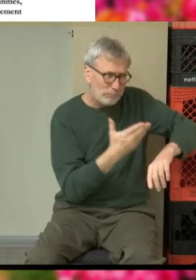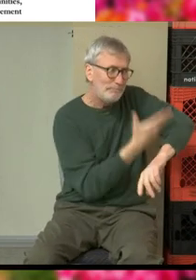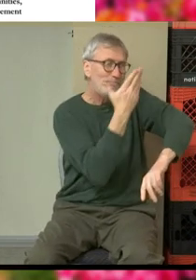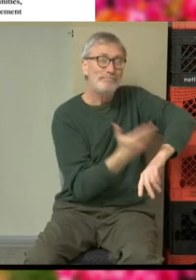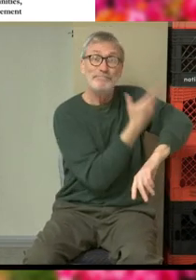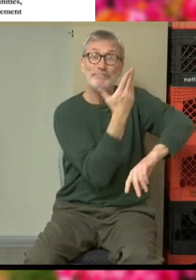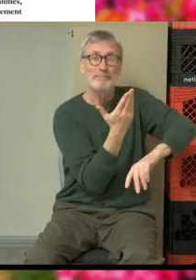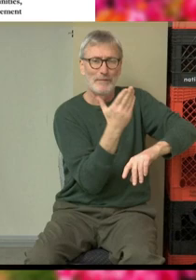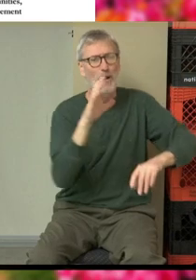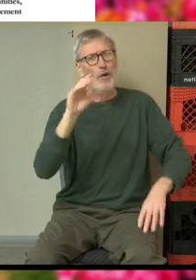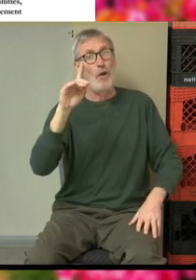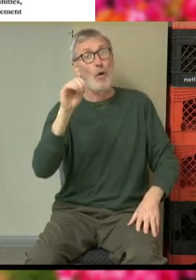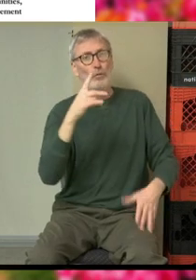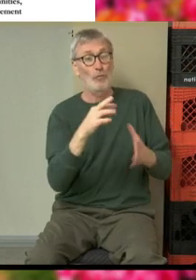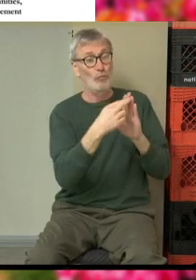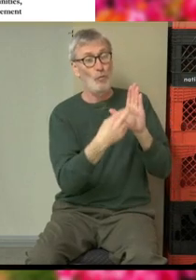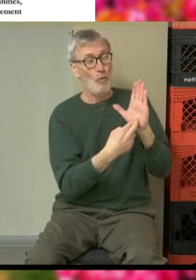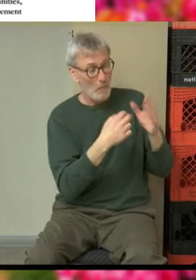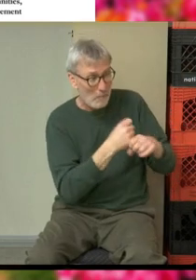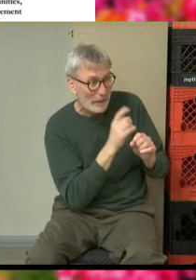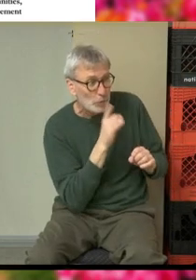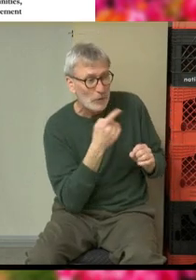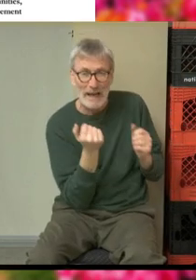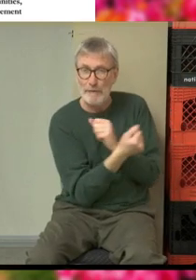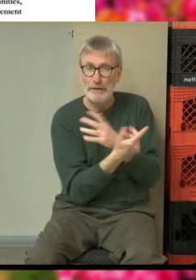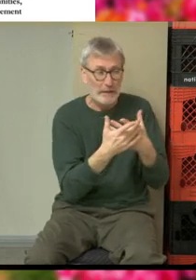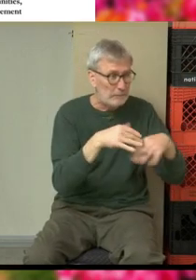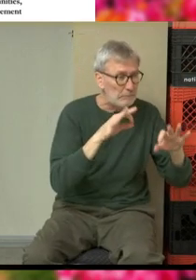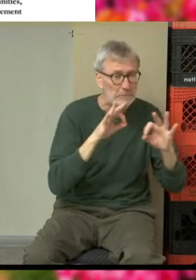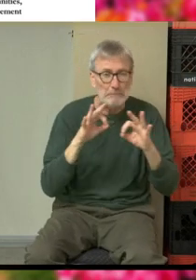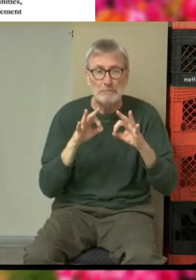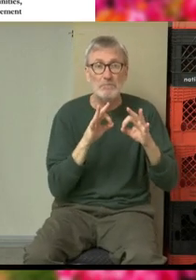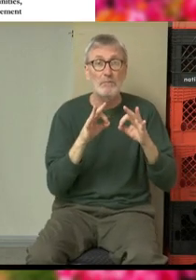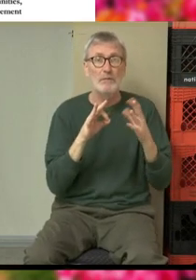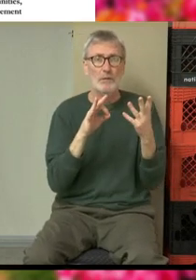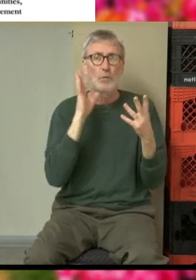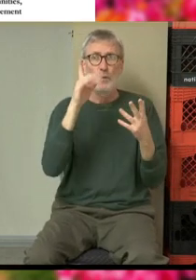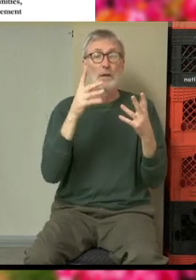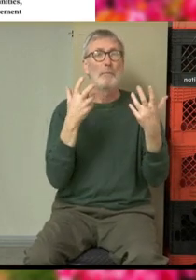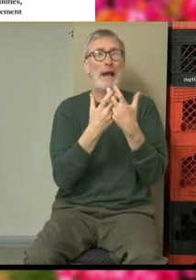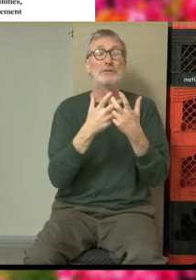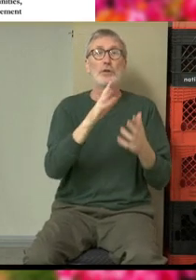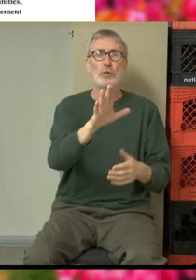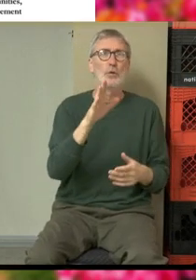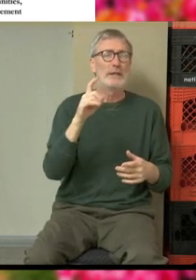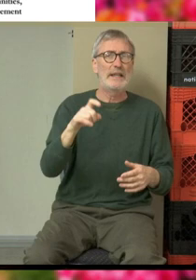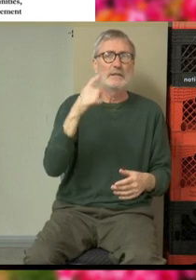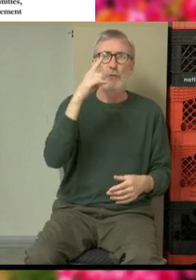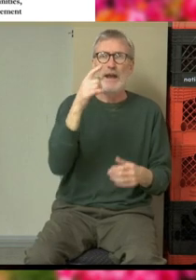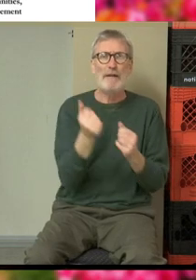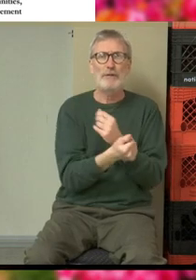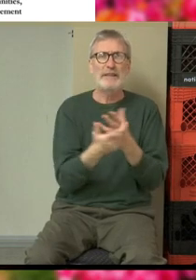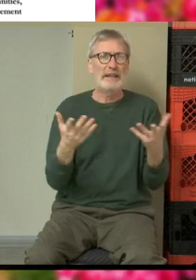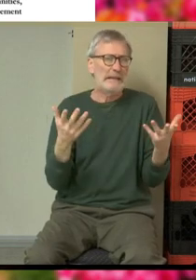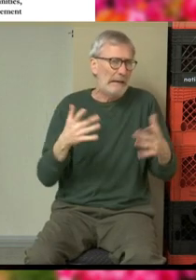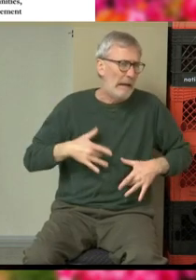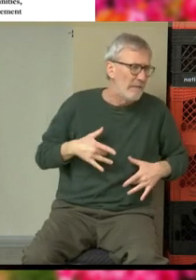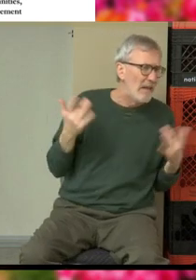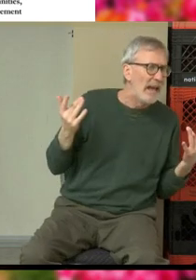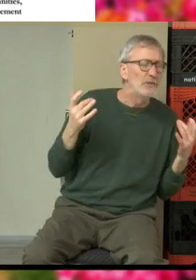to code and making sure that those amenities suit what the community needs for any sort of events